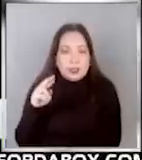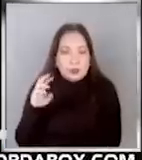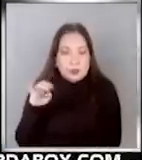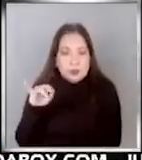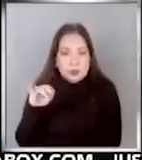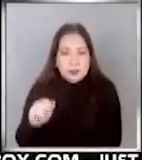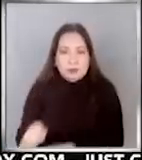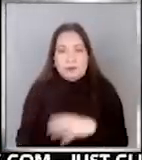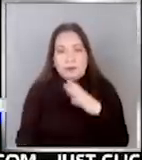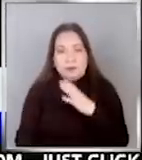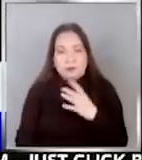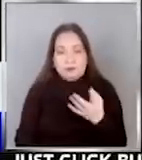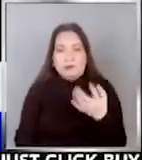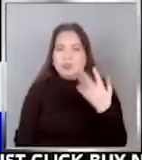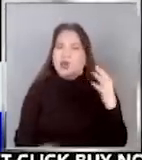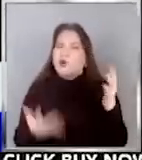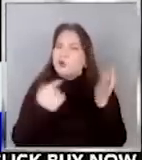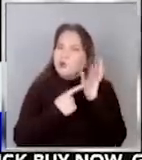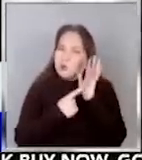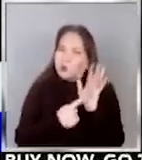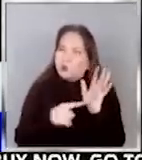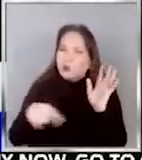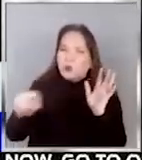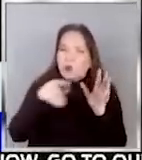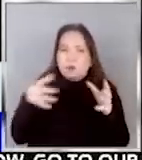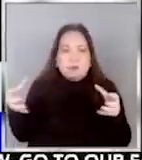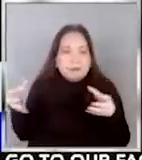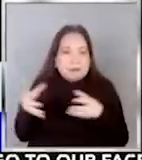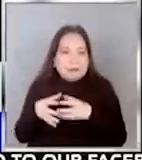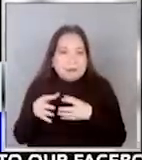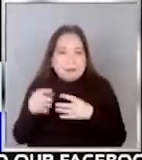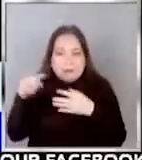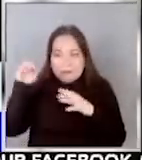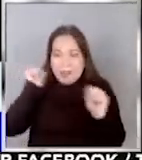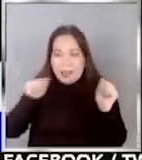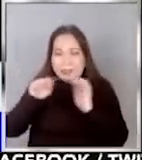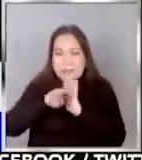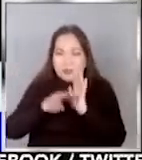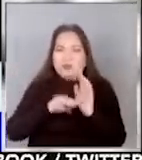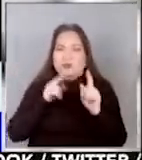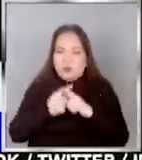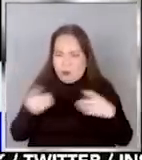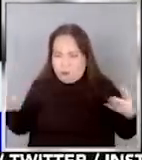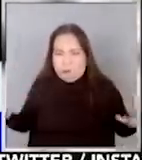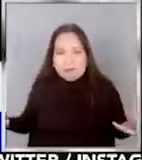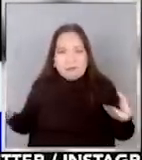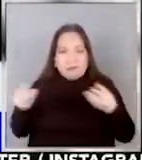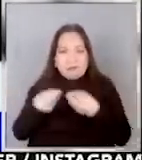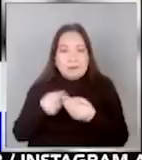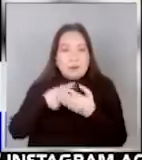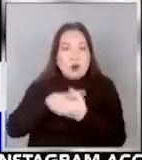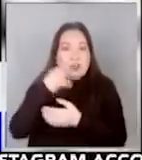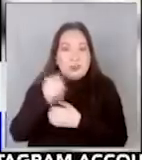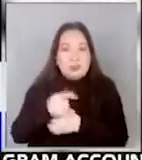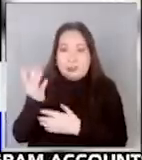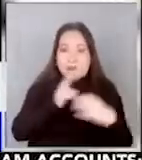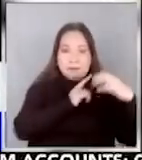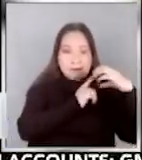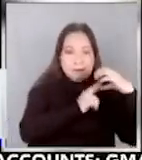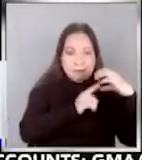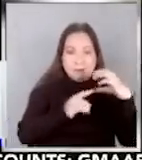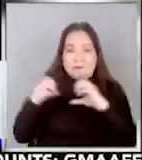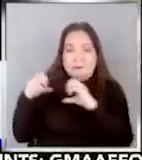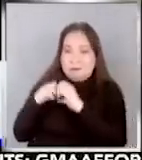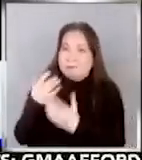ipakita sa cast and crew na talagang this is a joint effort between GMA, ABS, and View. And we're all here